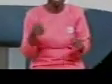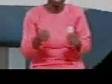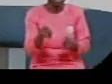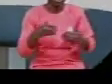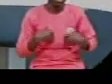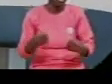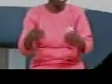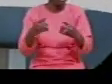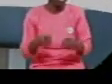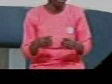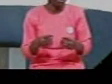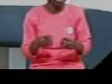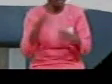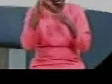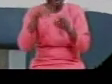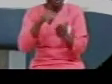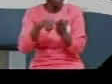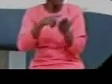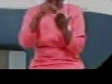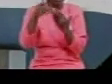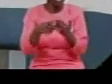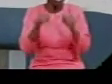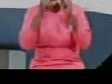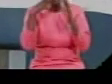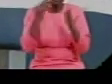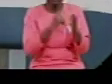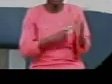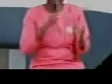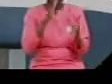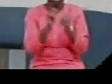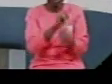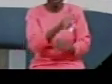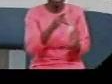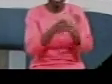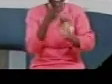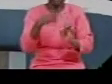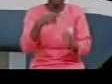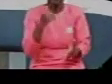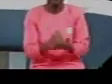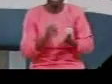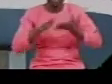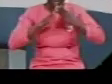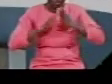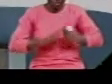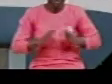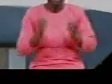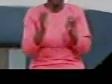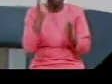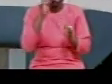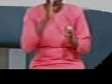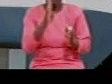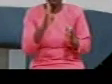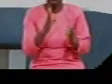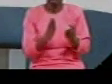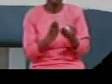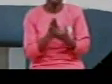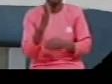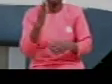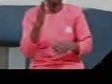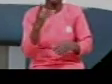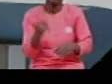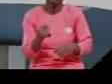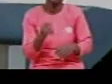the presence and the blessing of the Lord will be with you. Peace will be during your reign in your throne